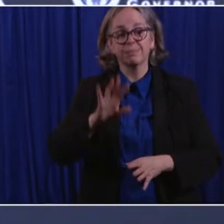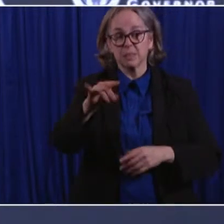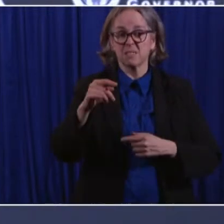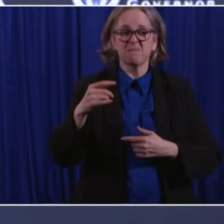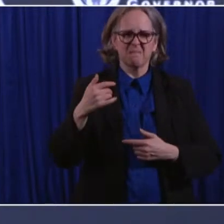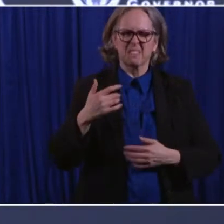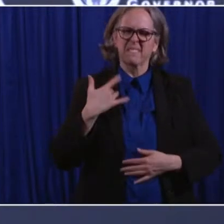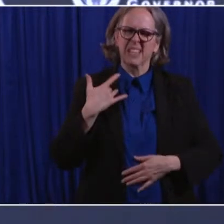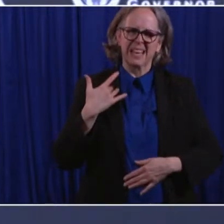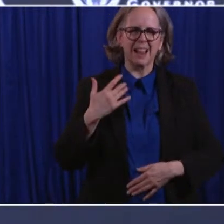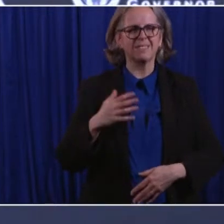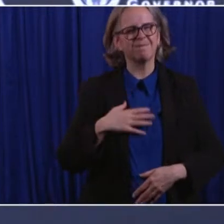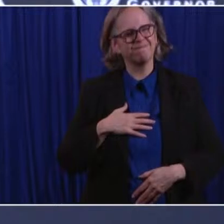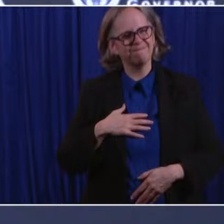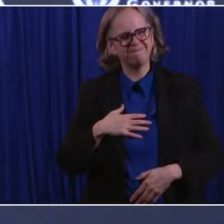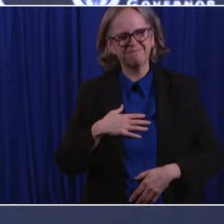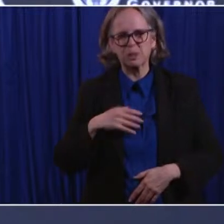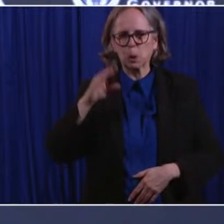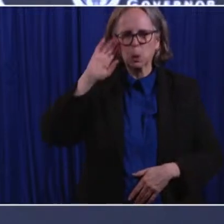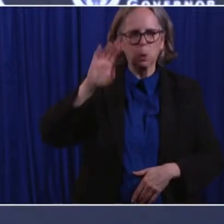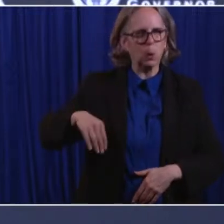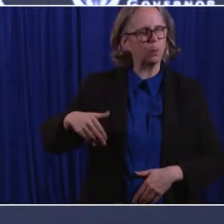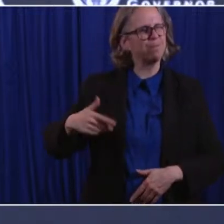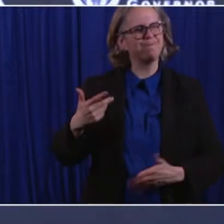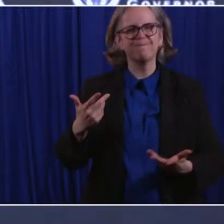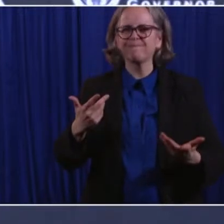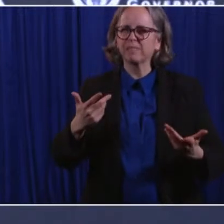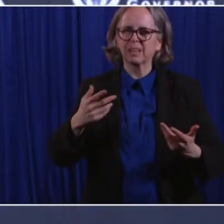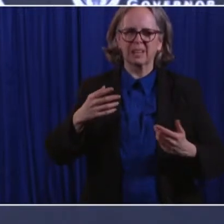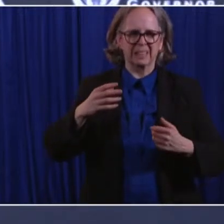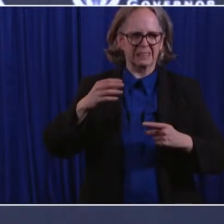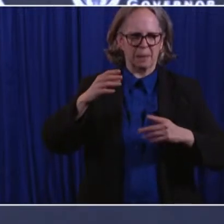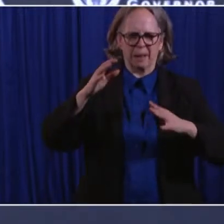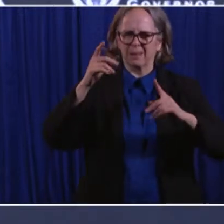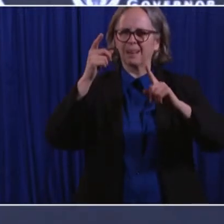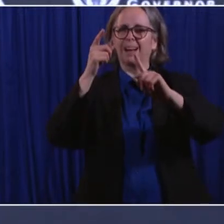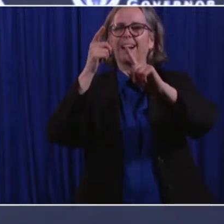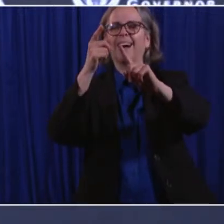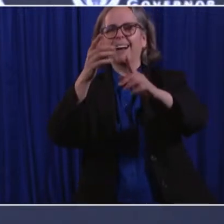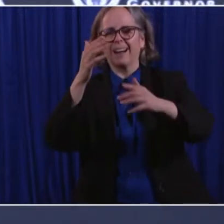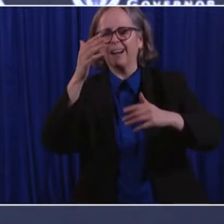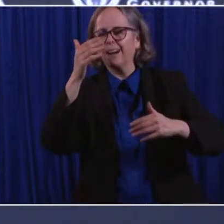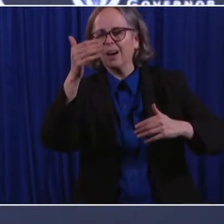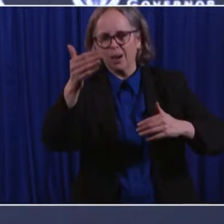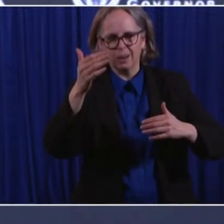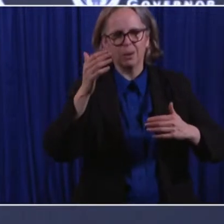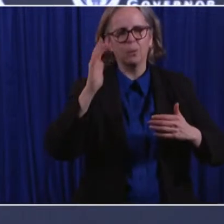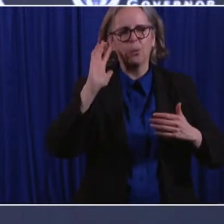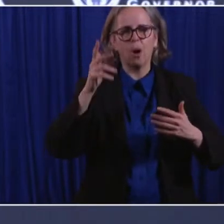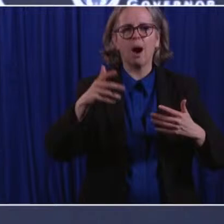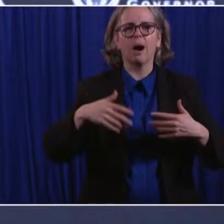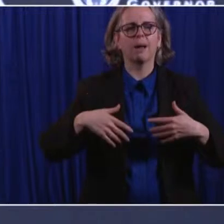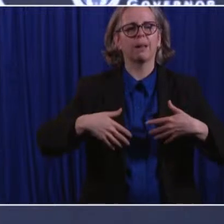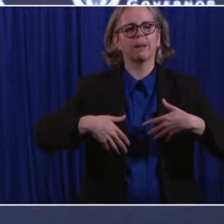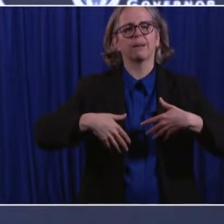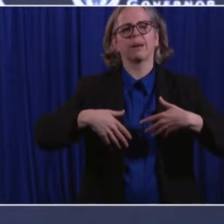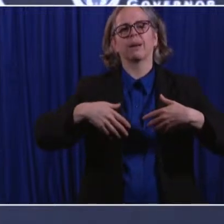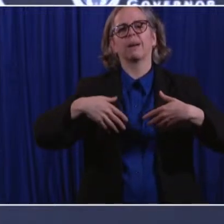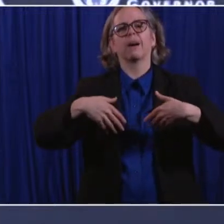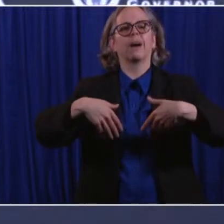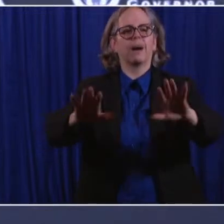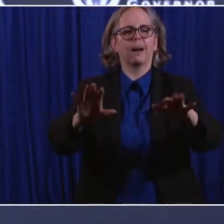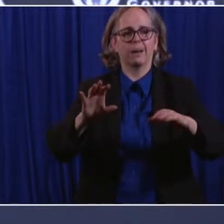this, that we will have the opportunity when we get the demand down